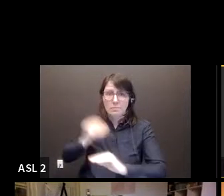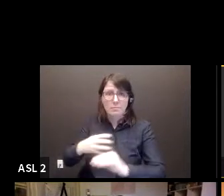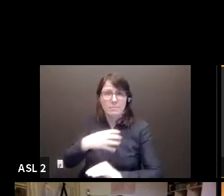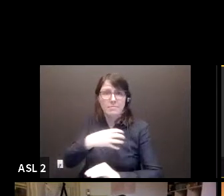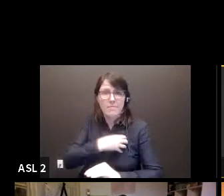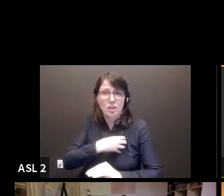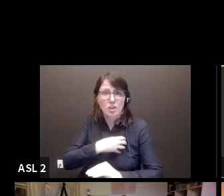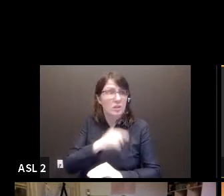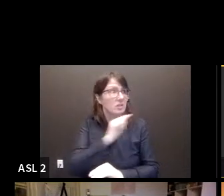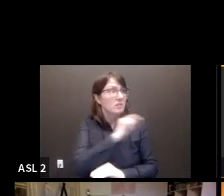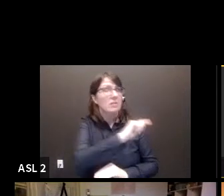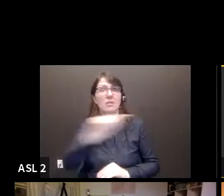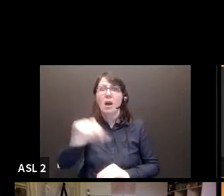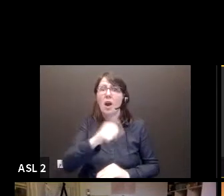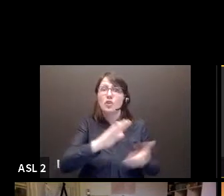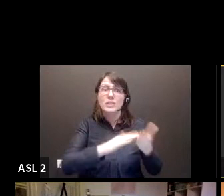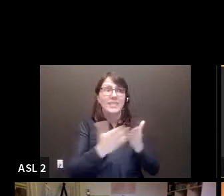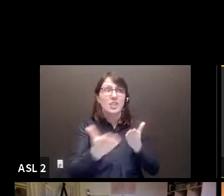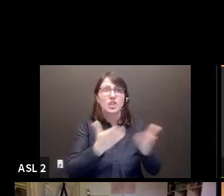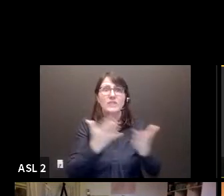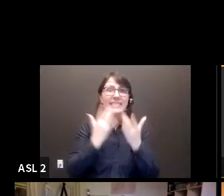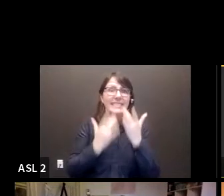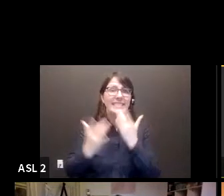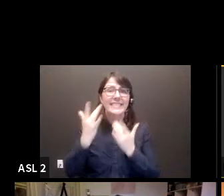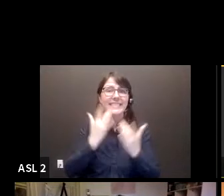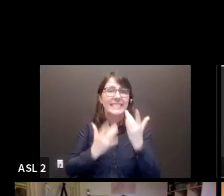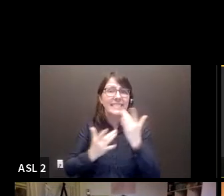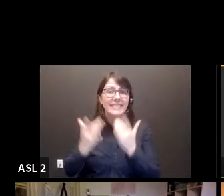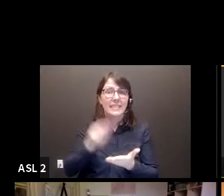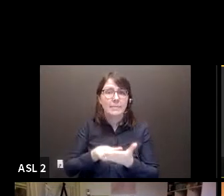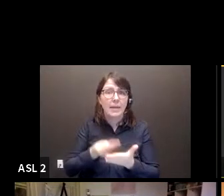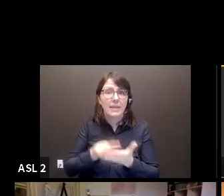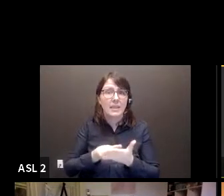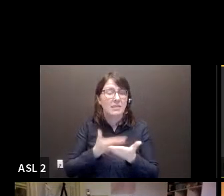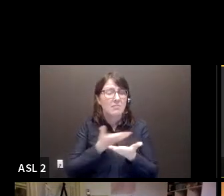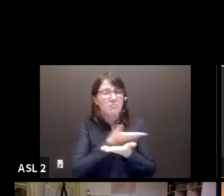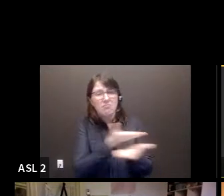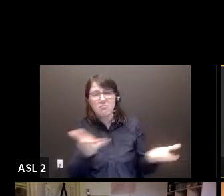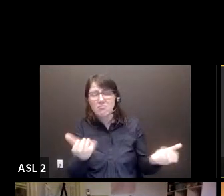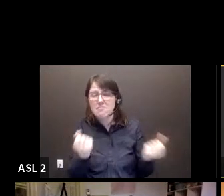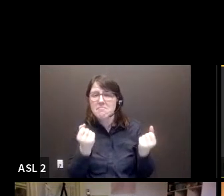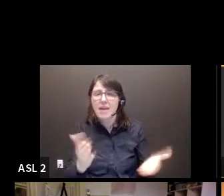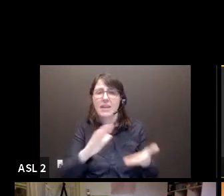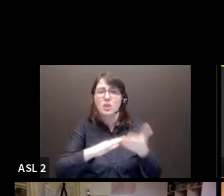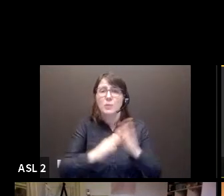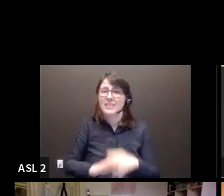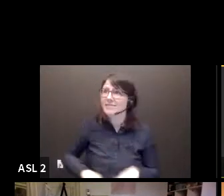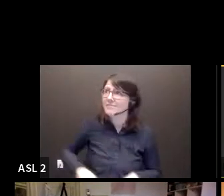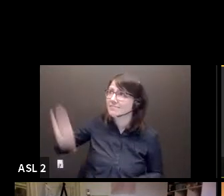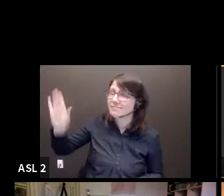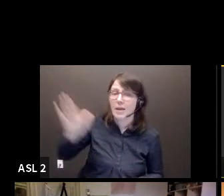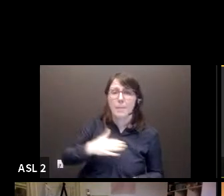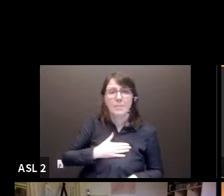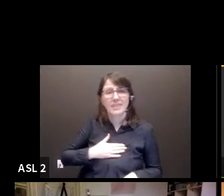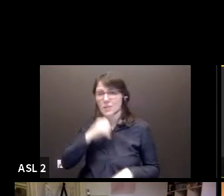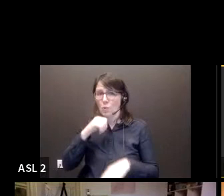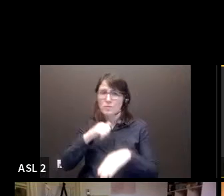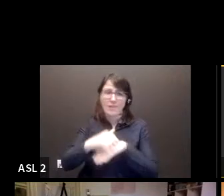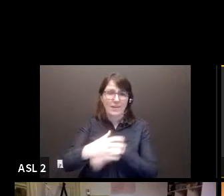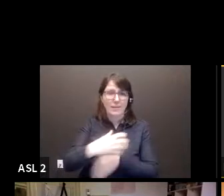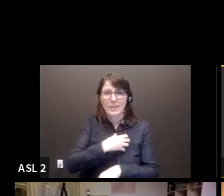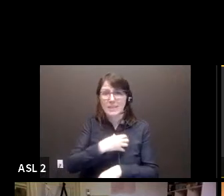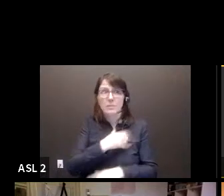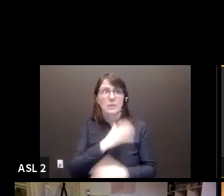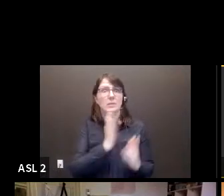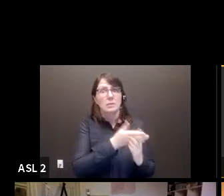underfunded and countless community members have called to have police involved in fewer interactions the board